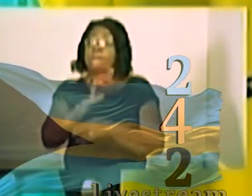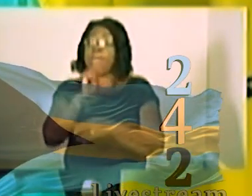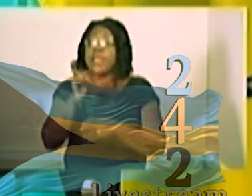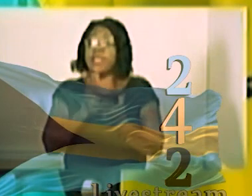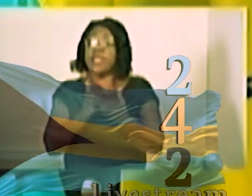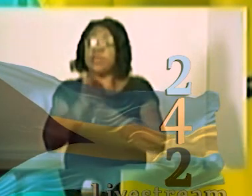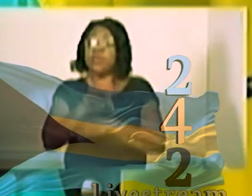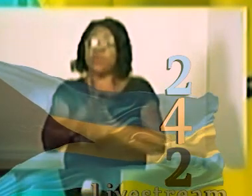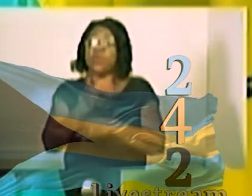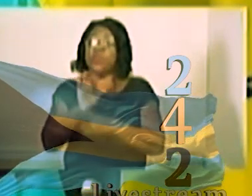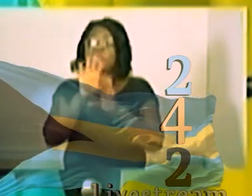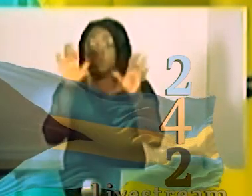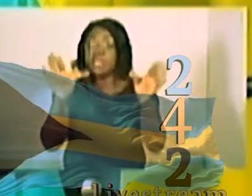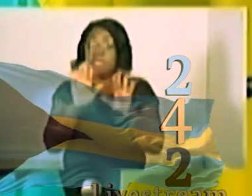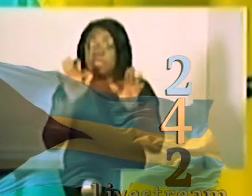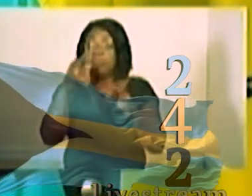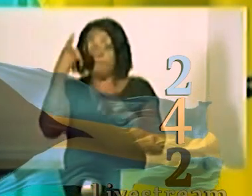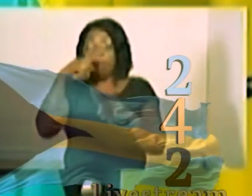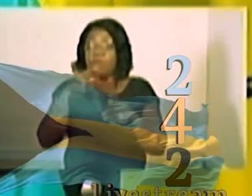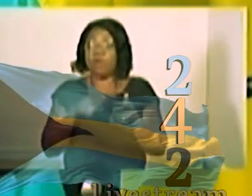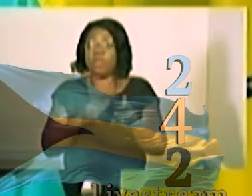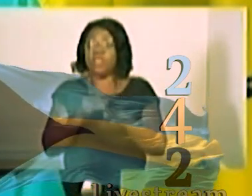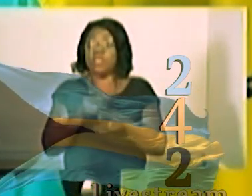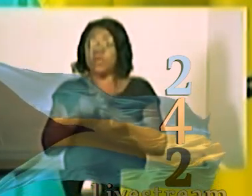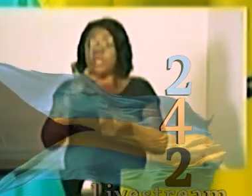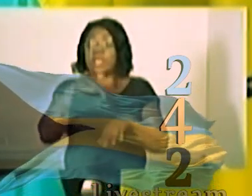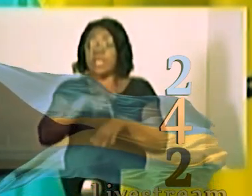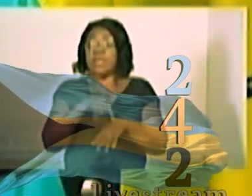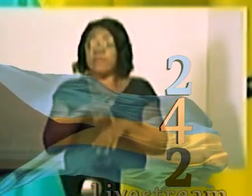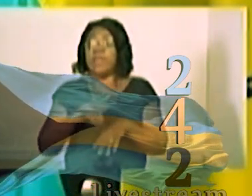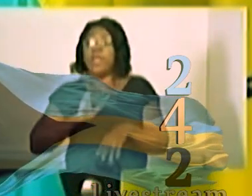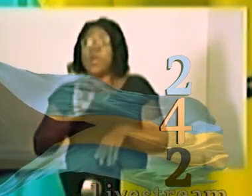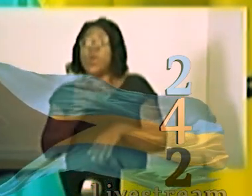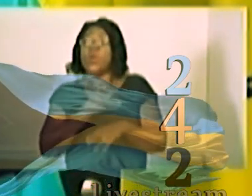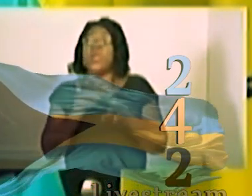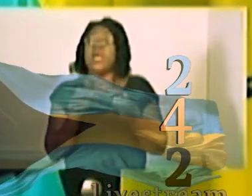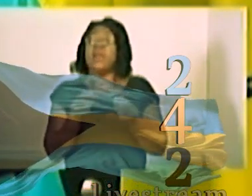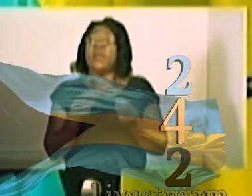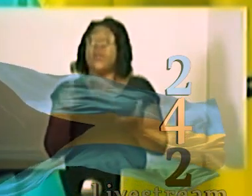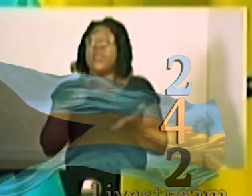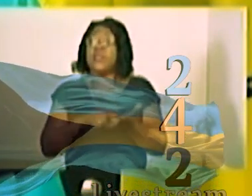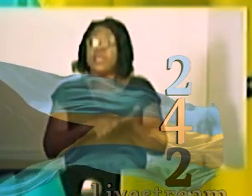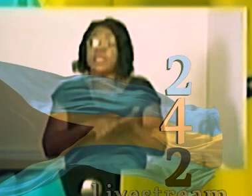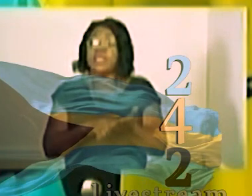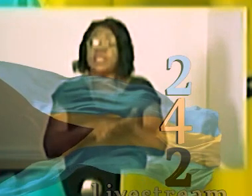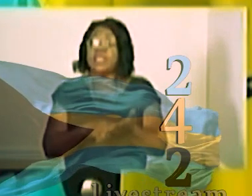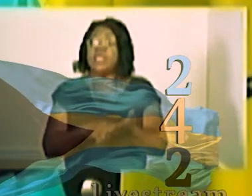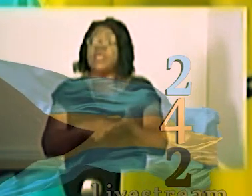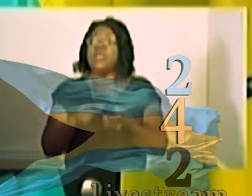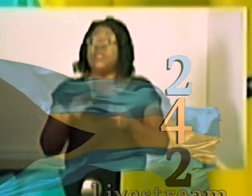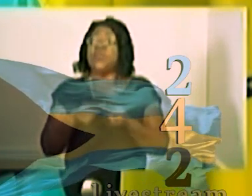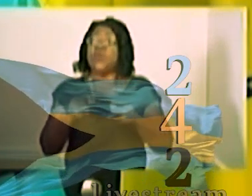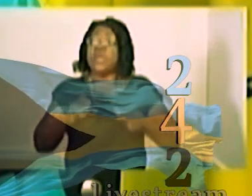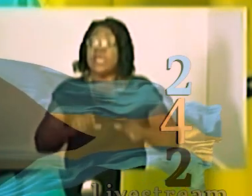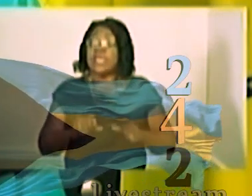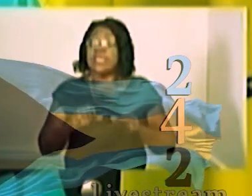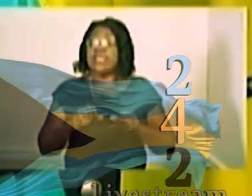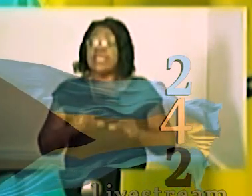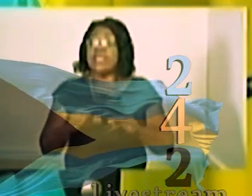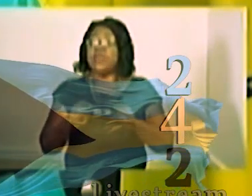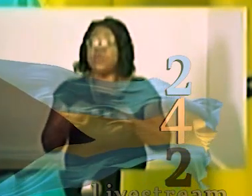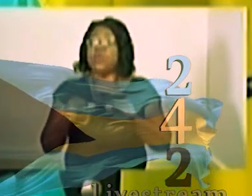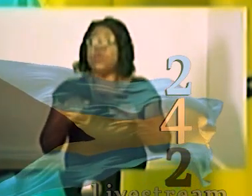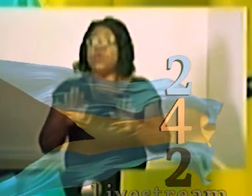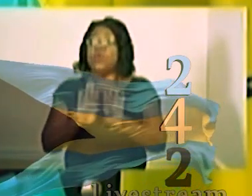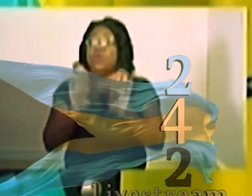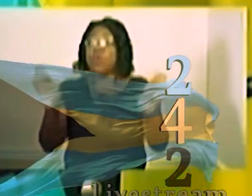time. We are doing this in order to continue to open in a